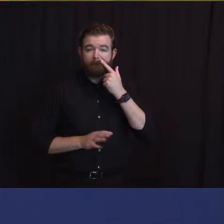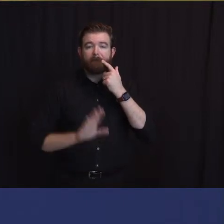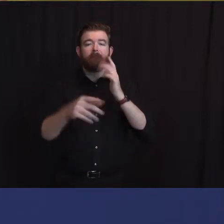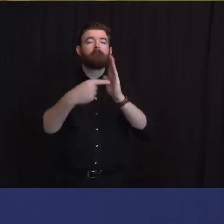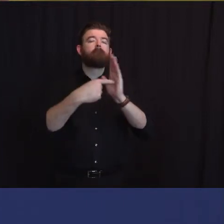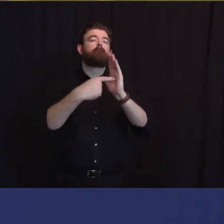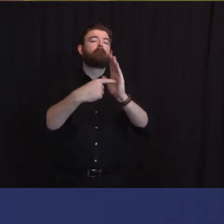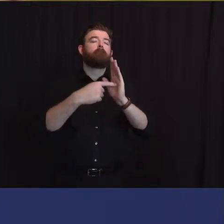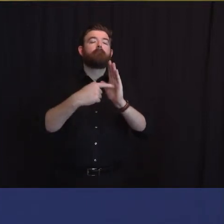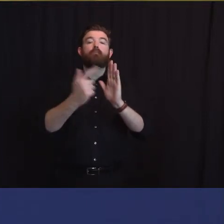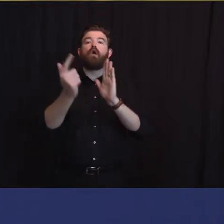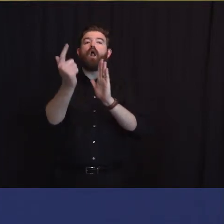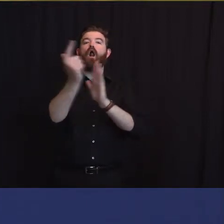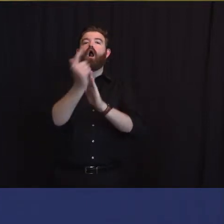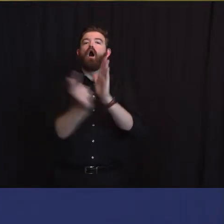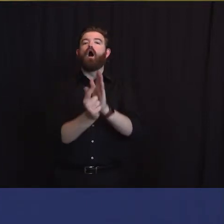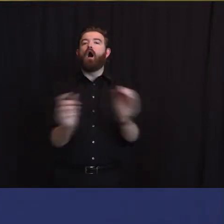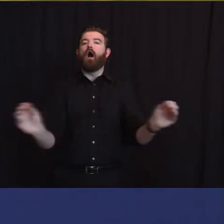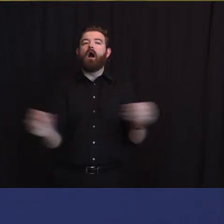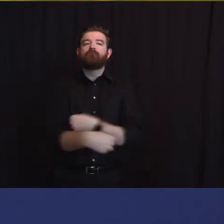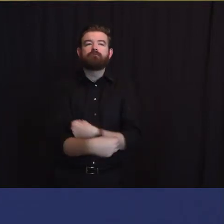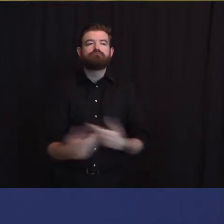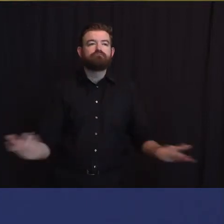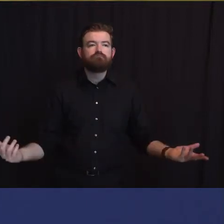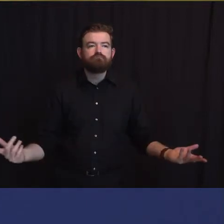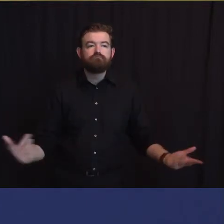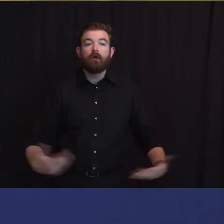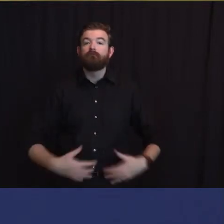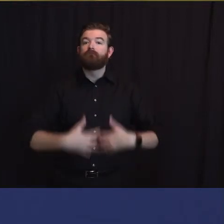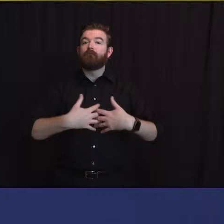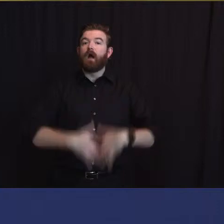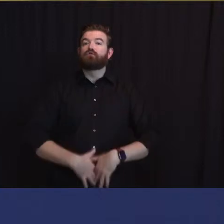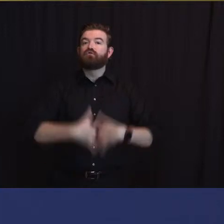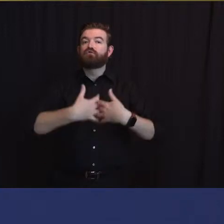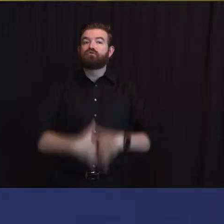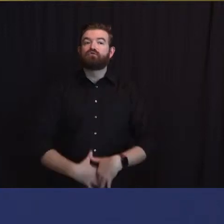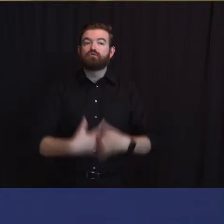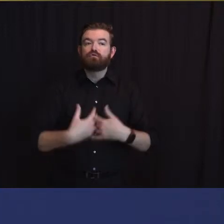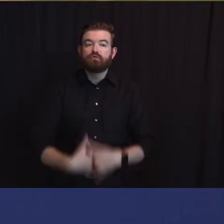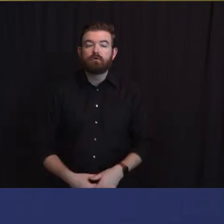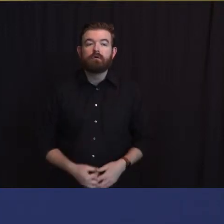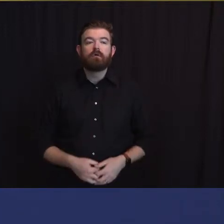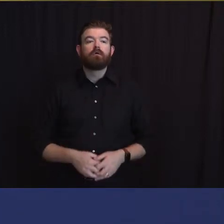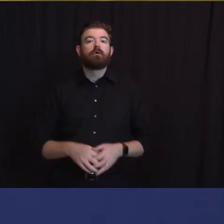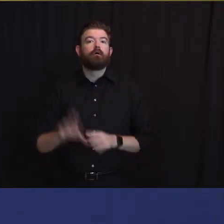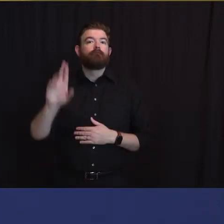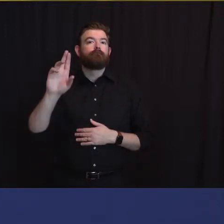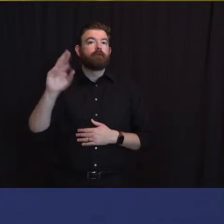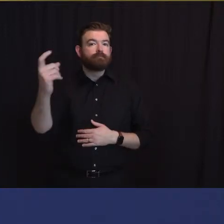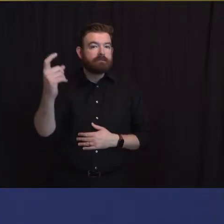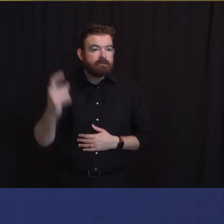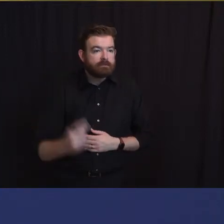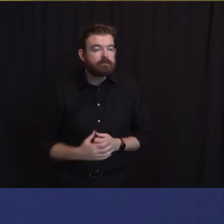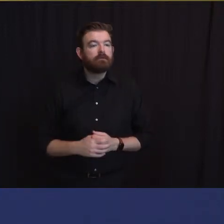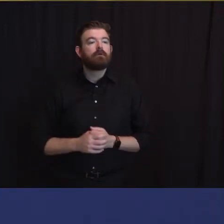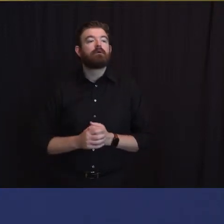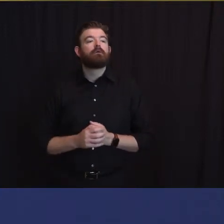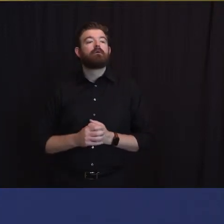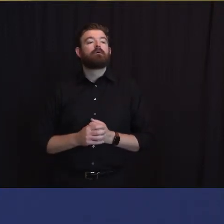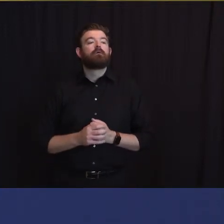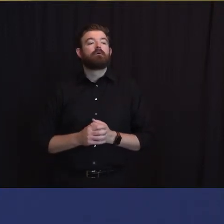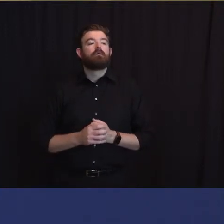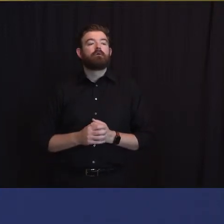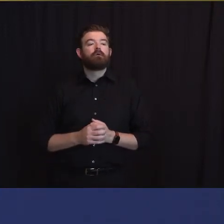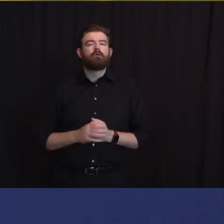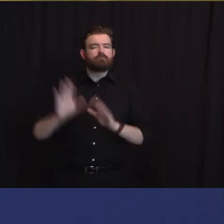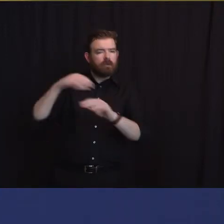factory versus Rite Aid? Yeah, so our point is that employers who have employees coming into the